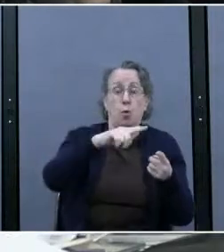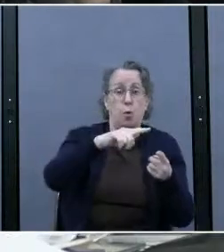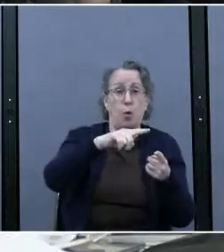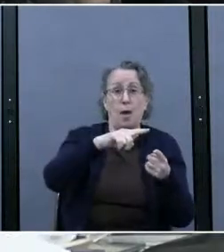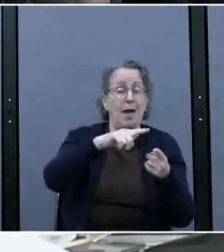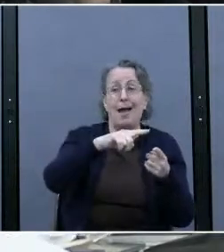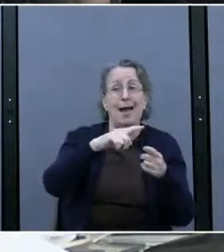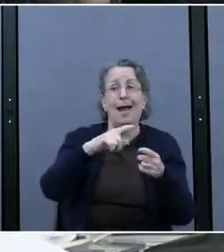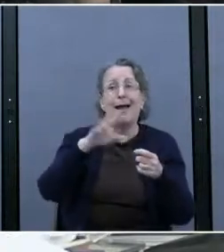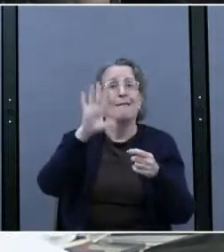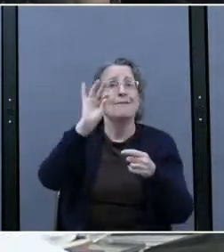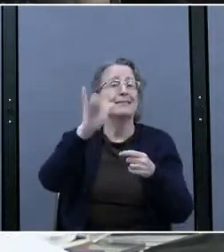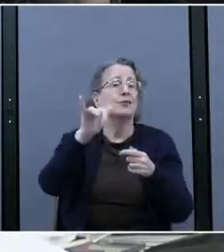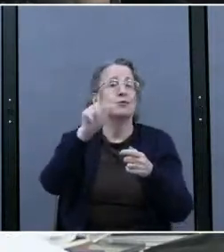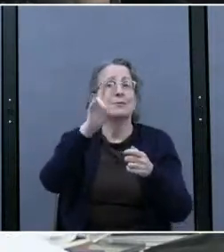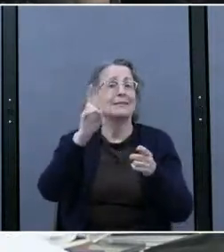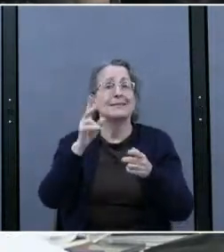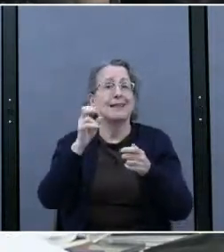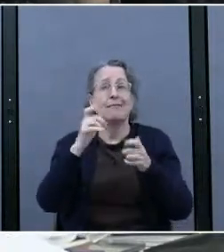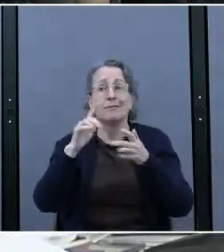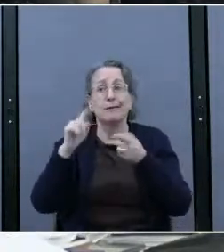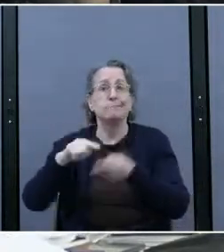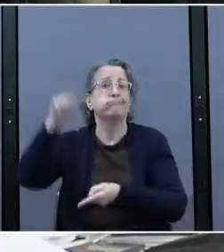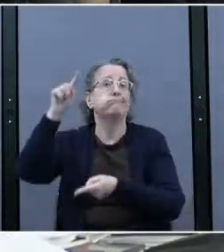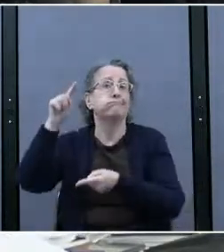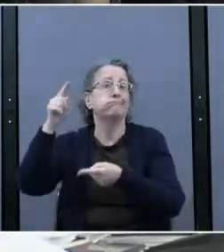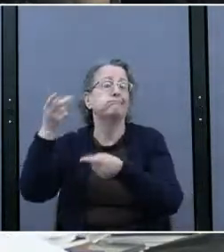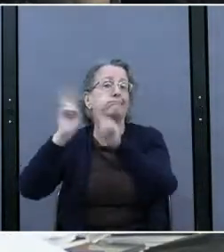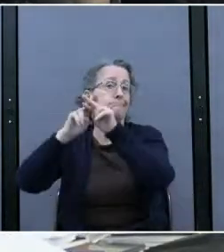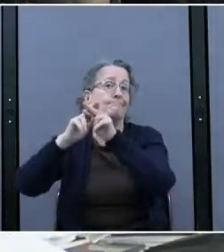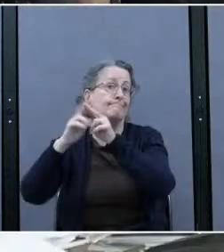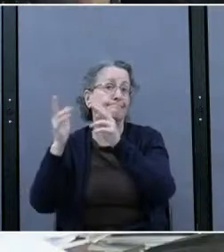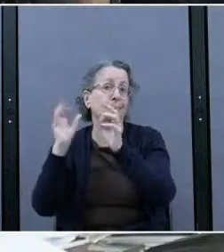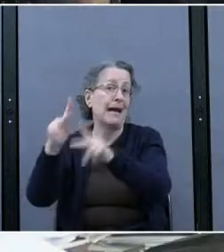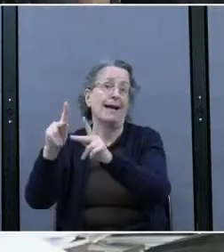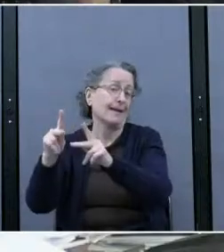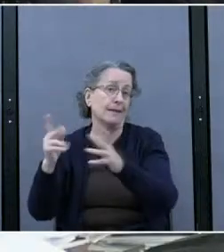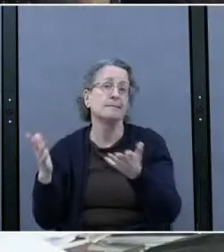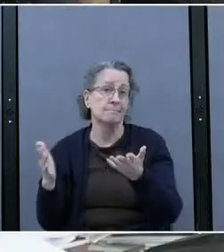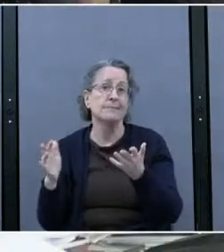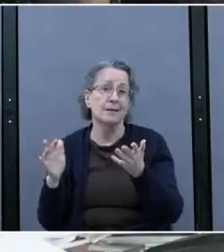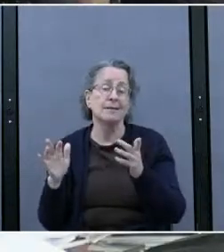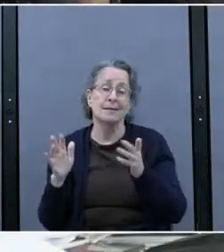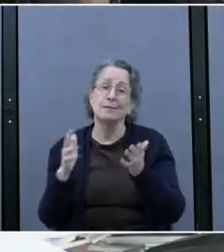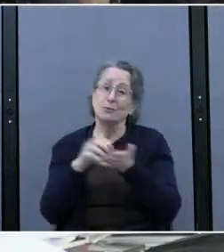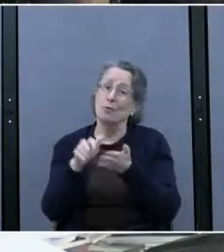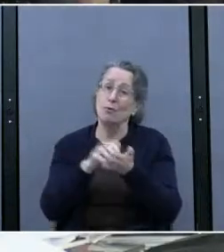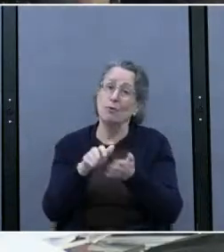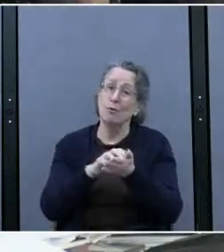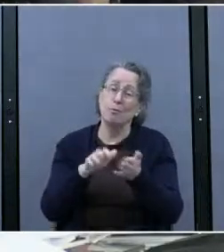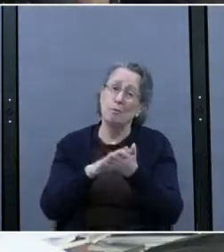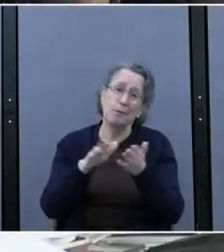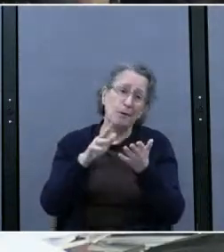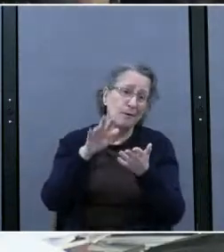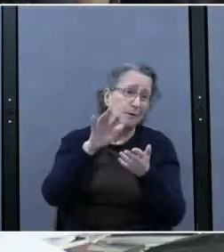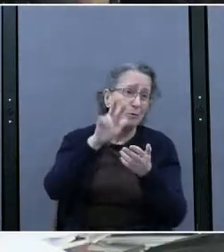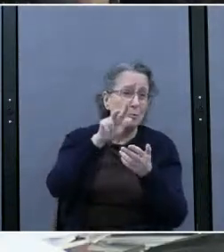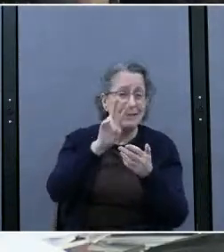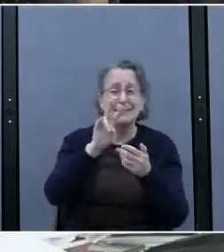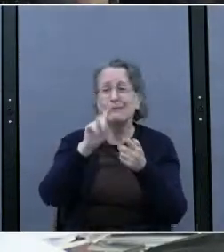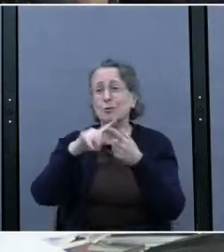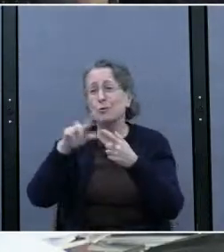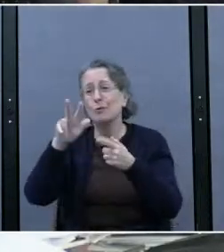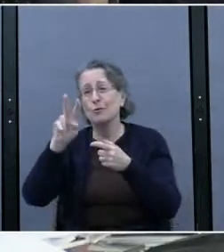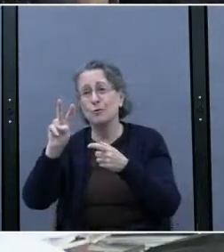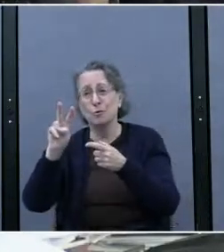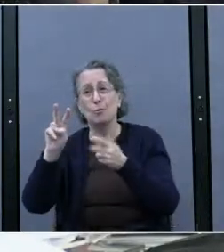not. So about 78% of those items will show up in the next budget. So it is a reduction in the